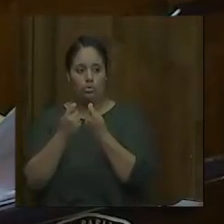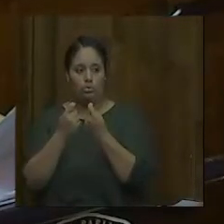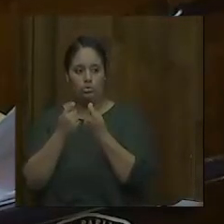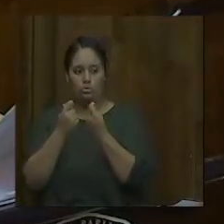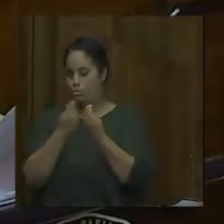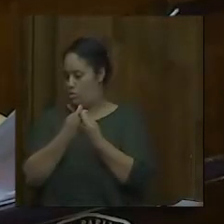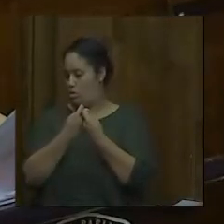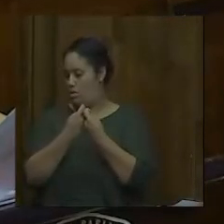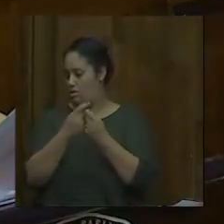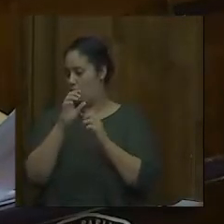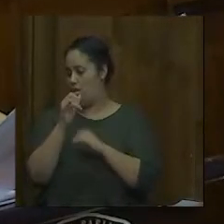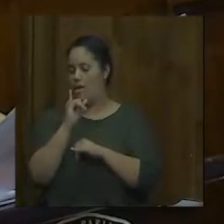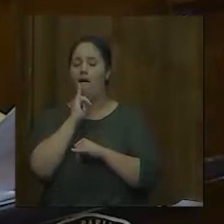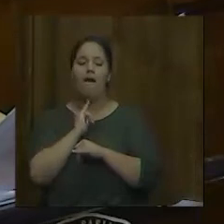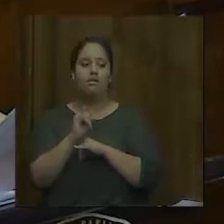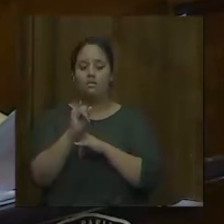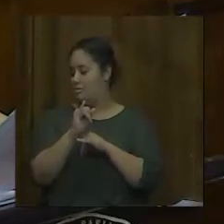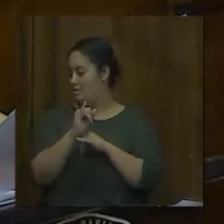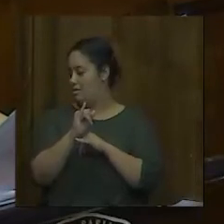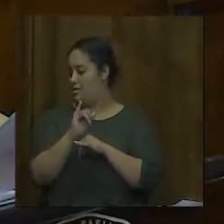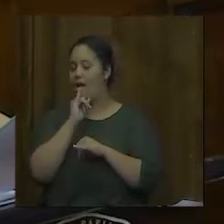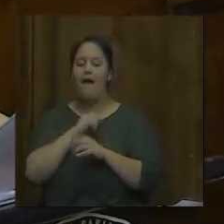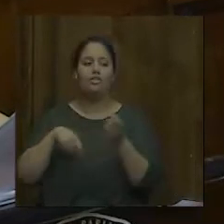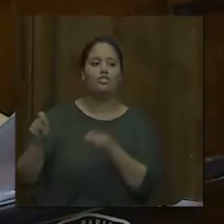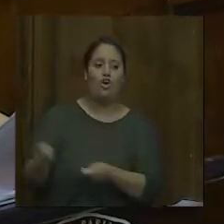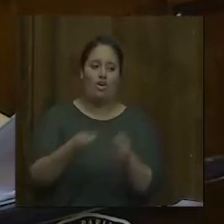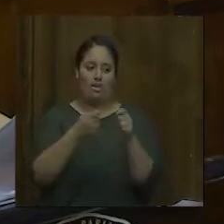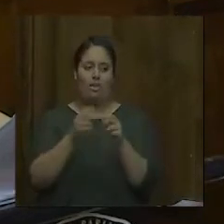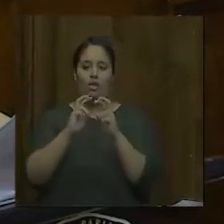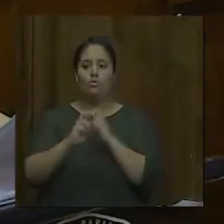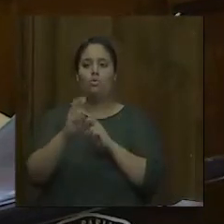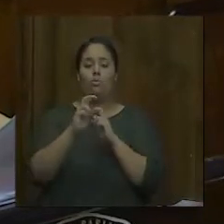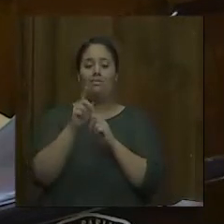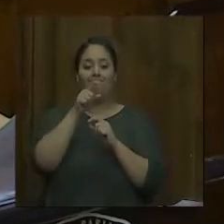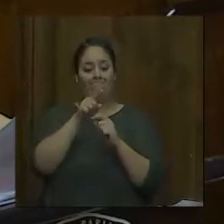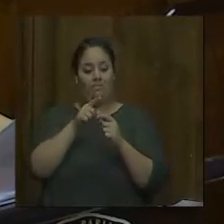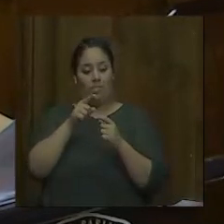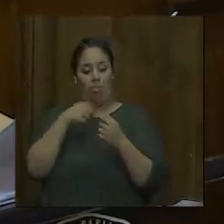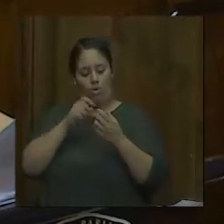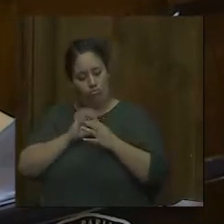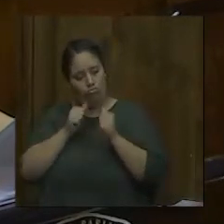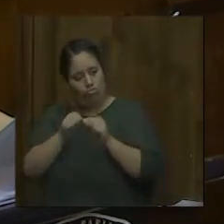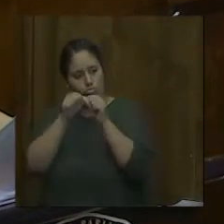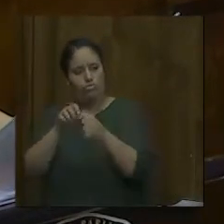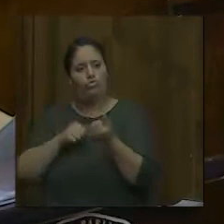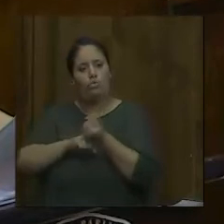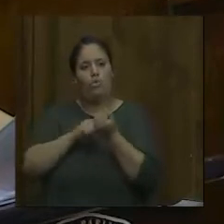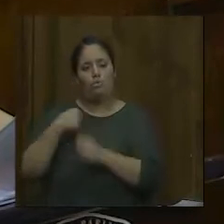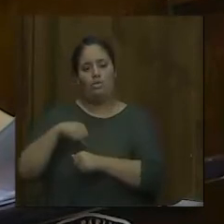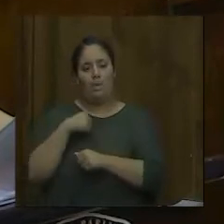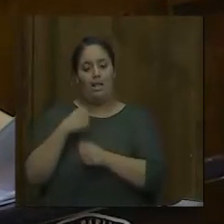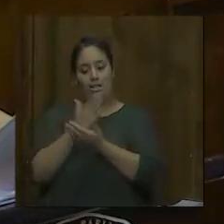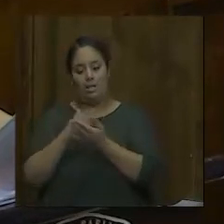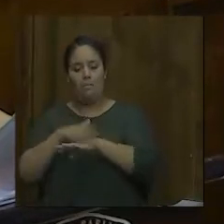Championship. In partnership with the respective municipalities and district sport councils, we will continue to support municipalities in the provision of